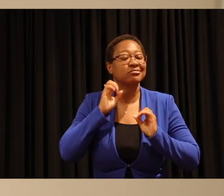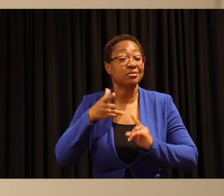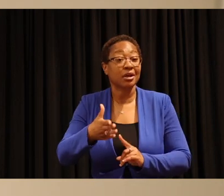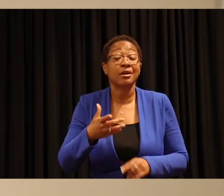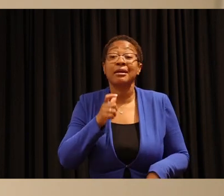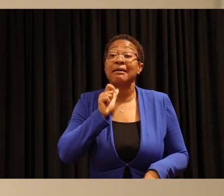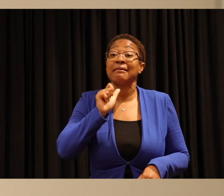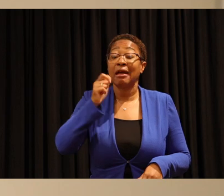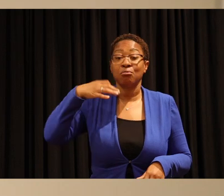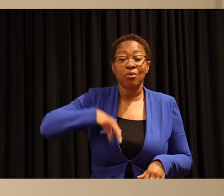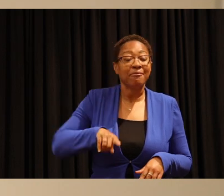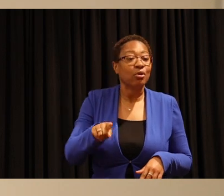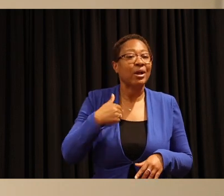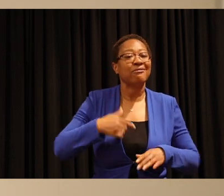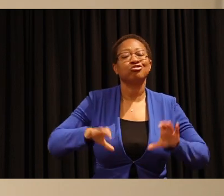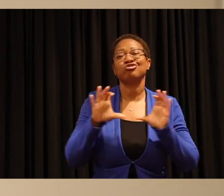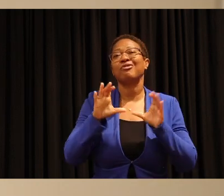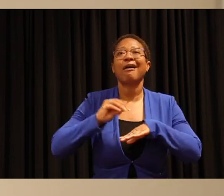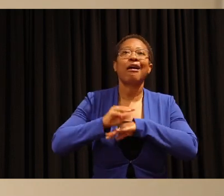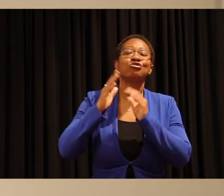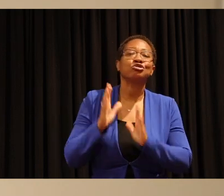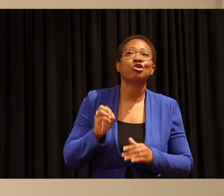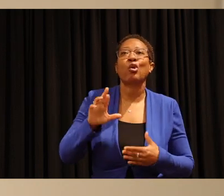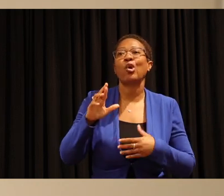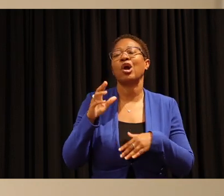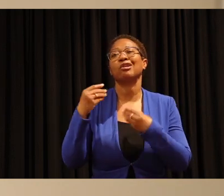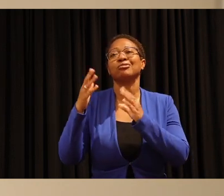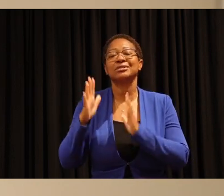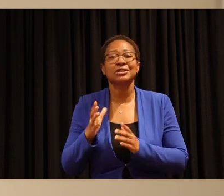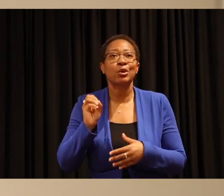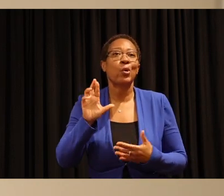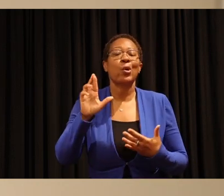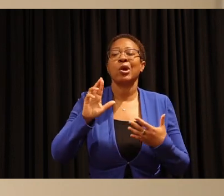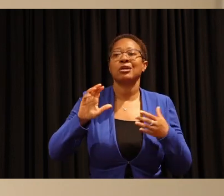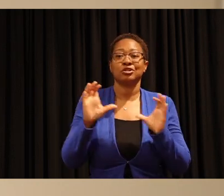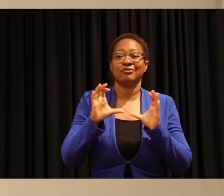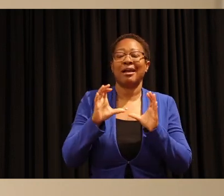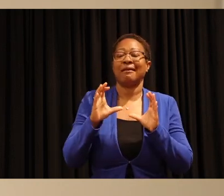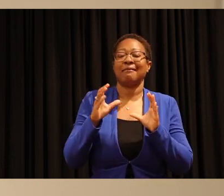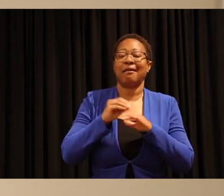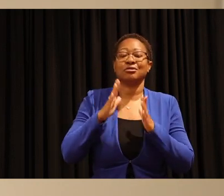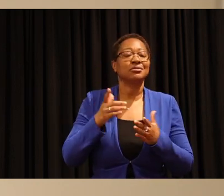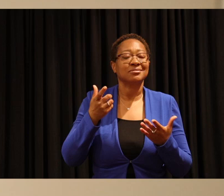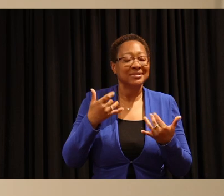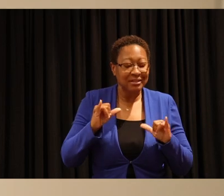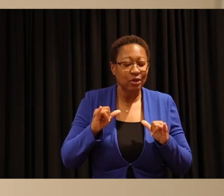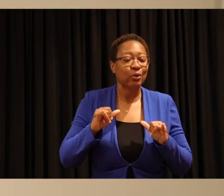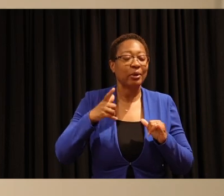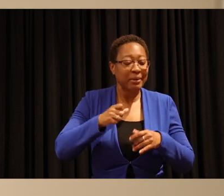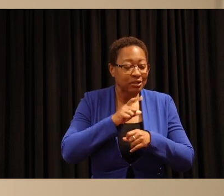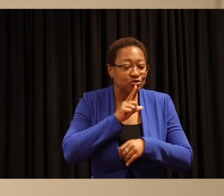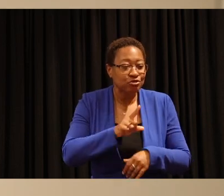my company, we got a certified HUD counselor, or you know, there's a realtist or somebody who's a certified home counselor. We have to get